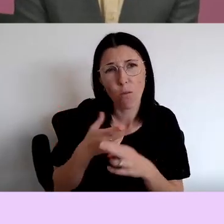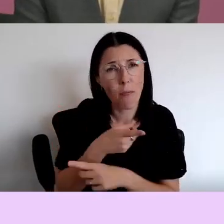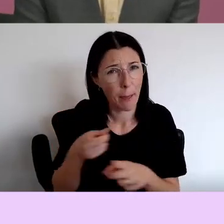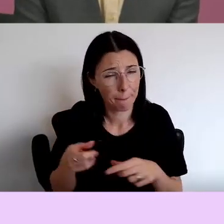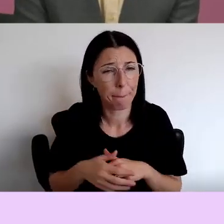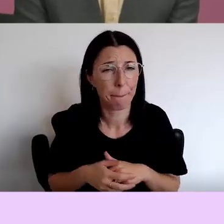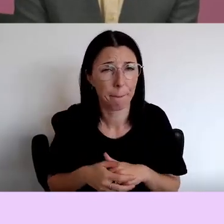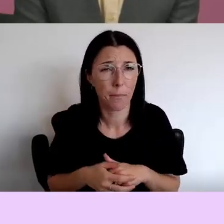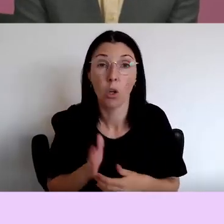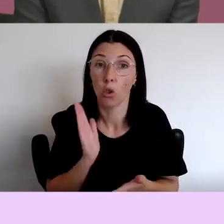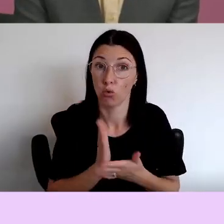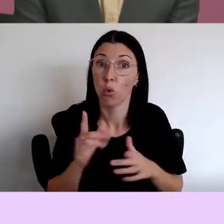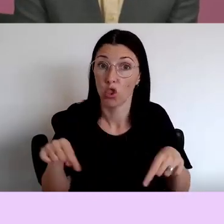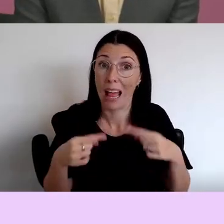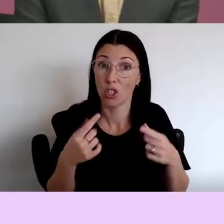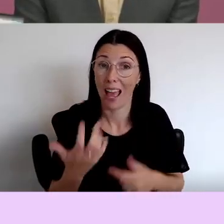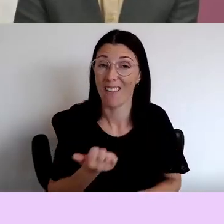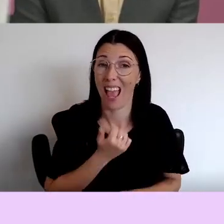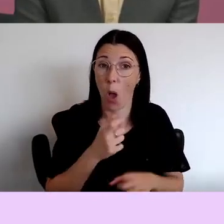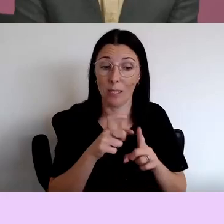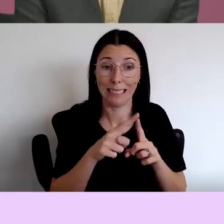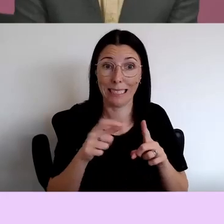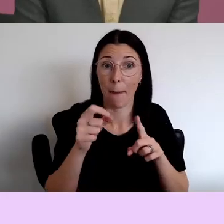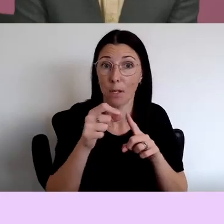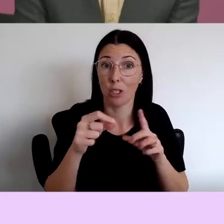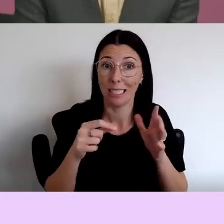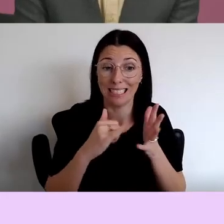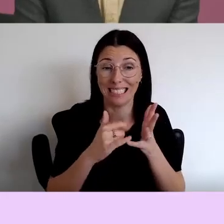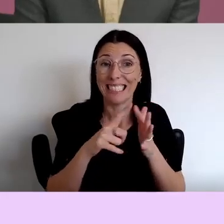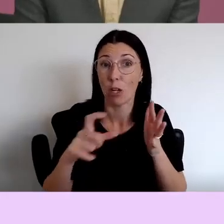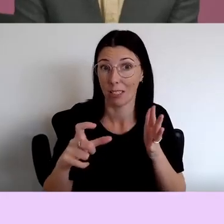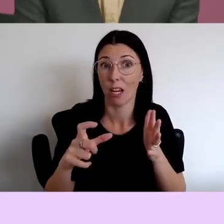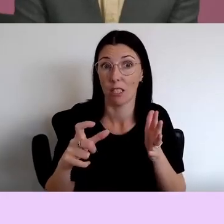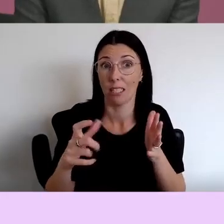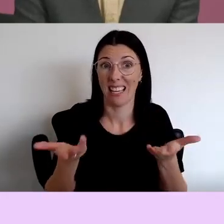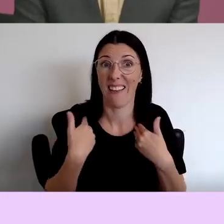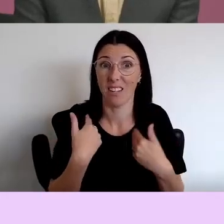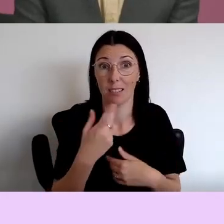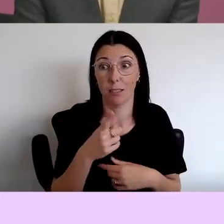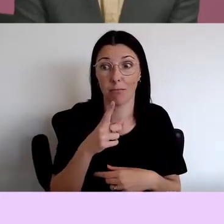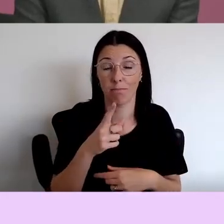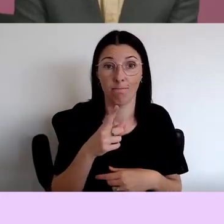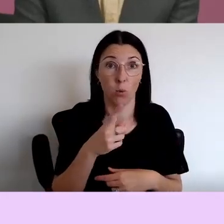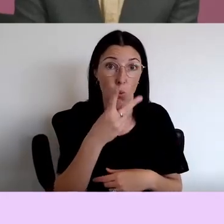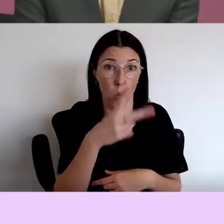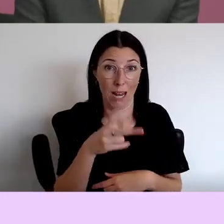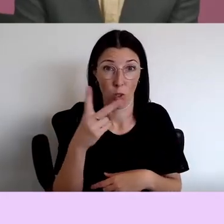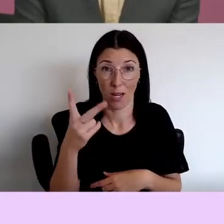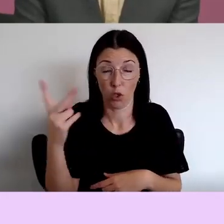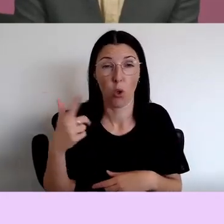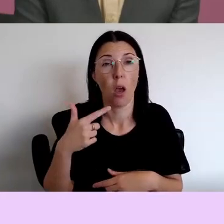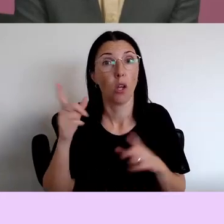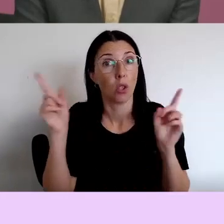This was the challenge our Deputy Secretary posed to us in 2022. And today, I'm here to share how we approach